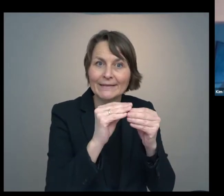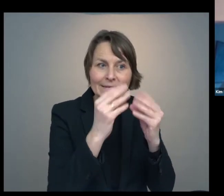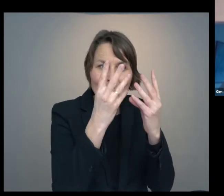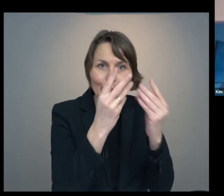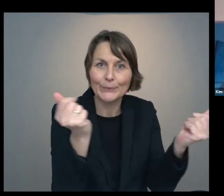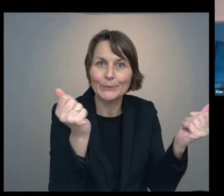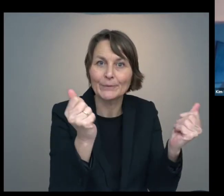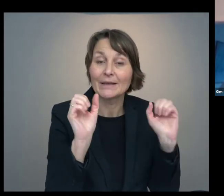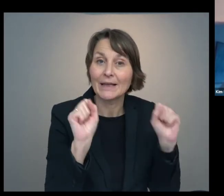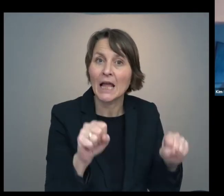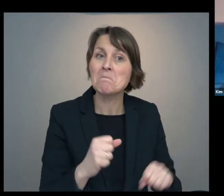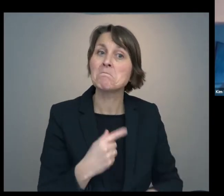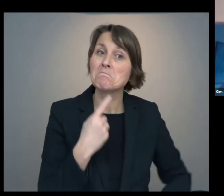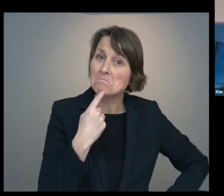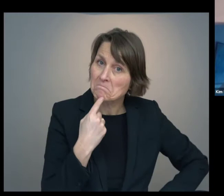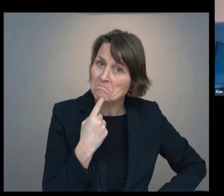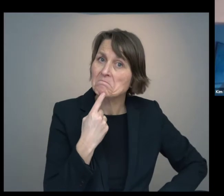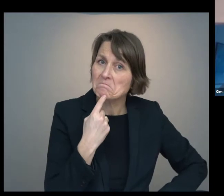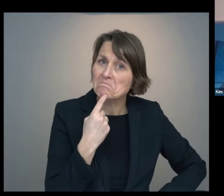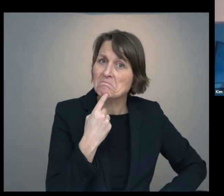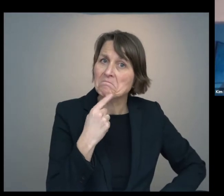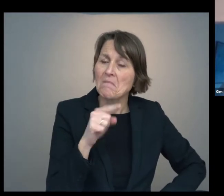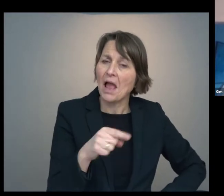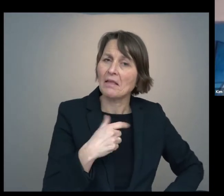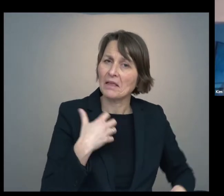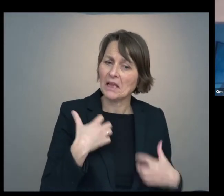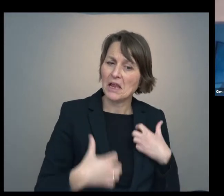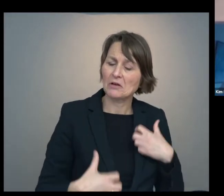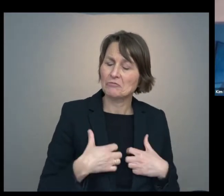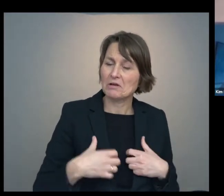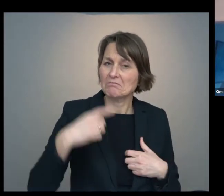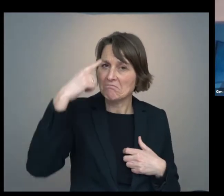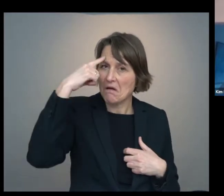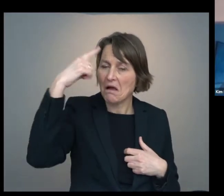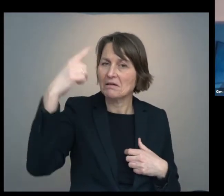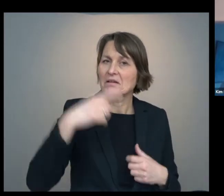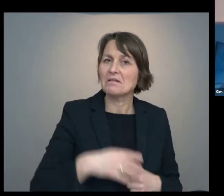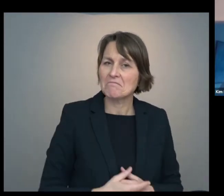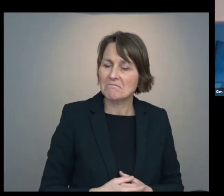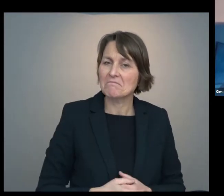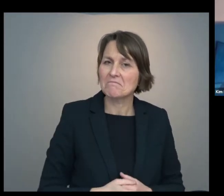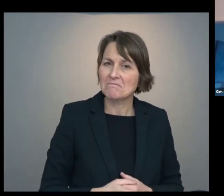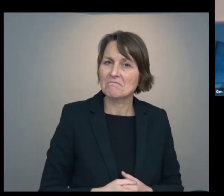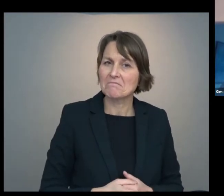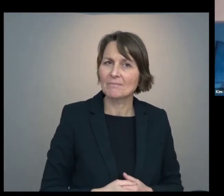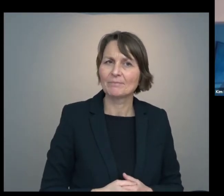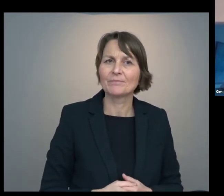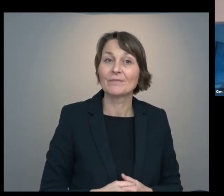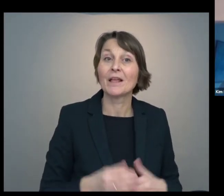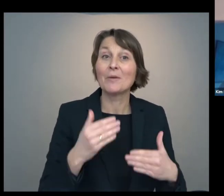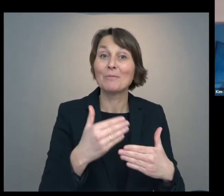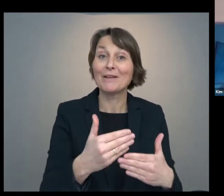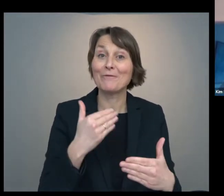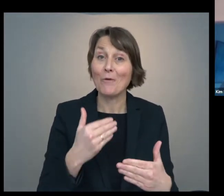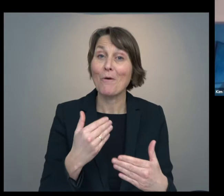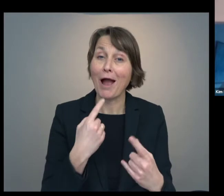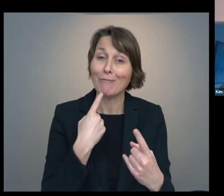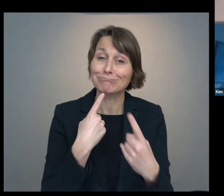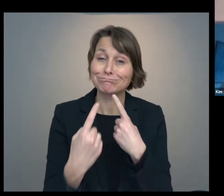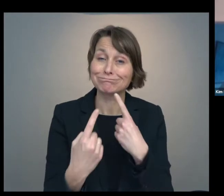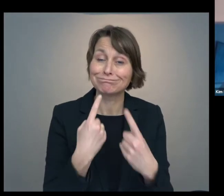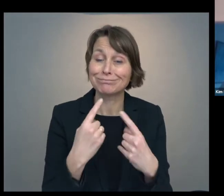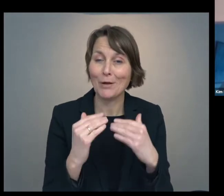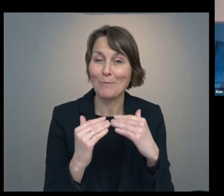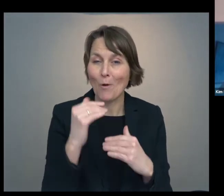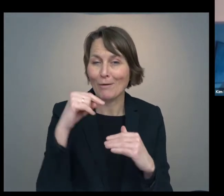and stuff. And I think that's a pretty interesting idea. We talked about it